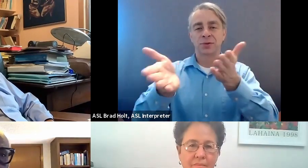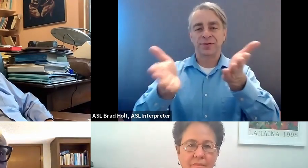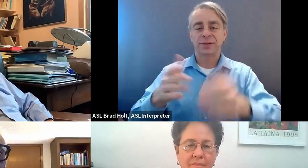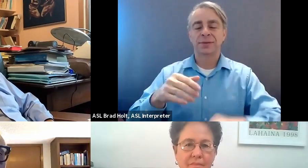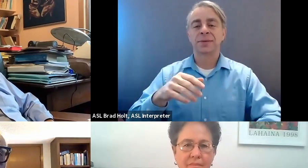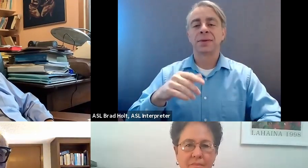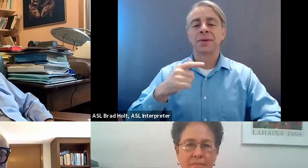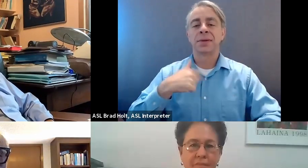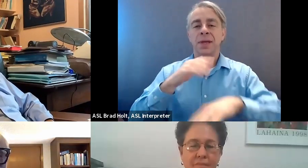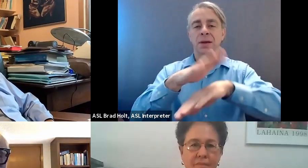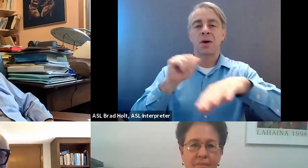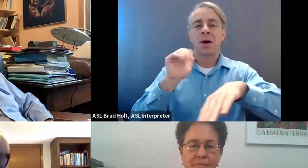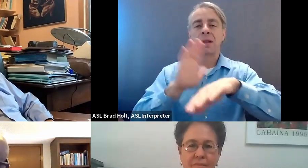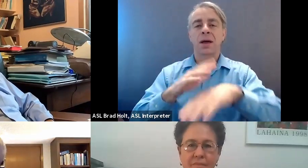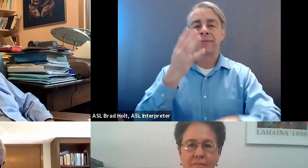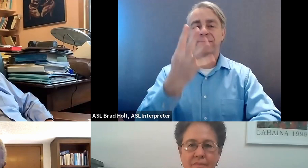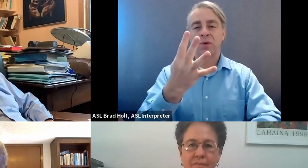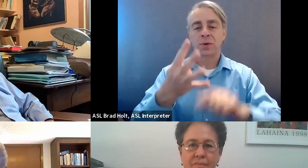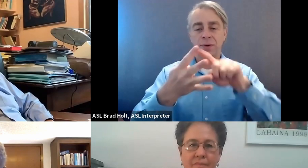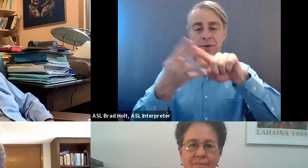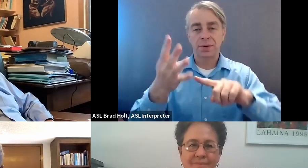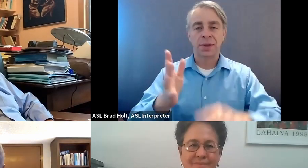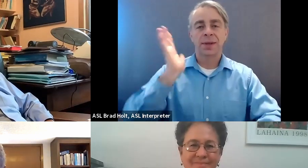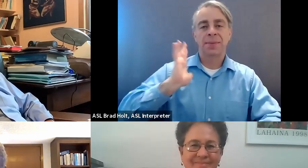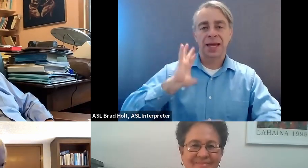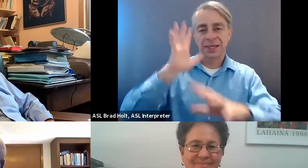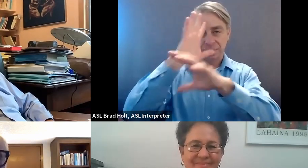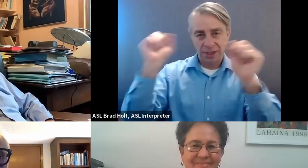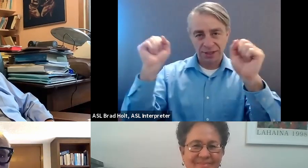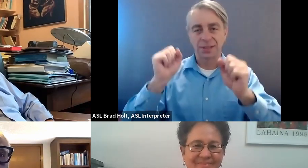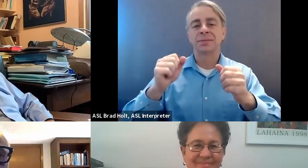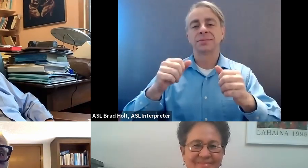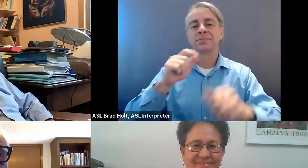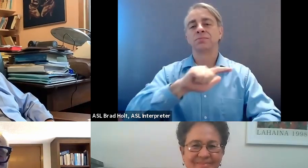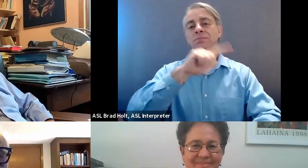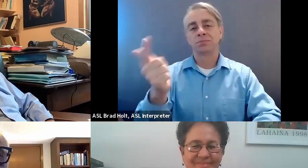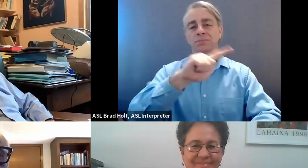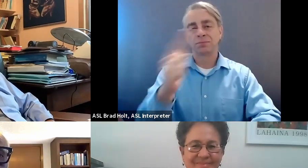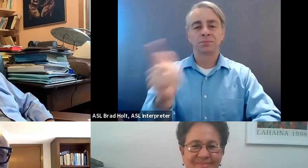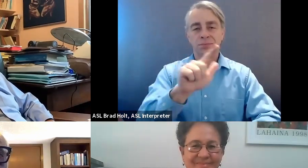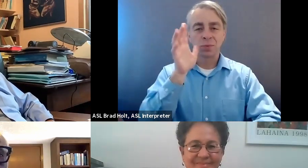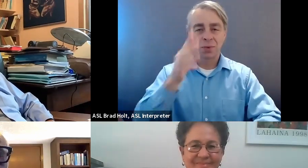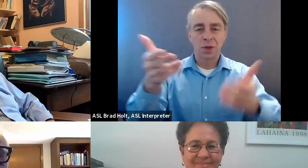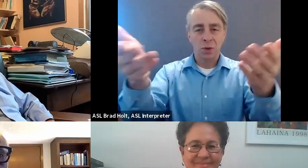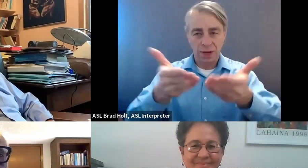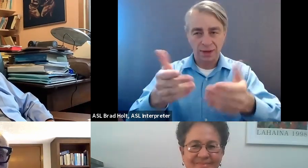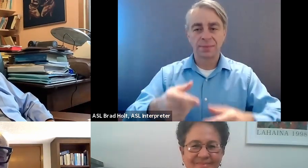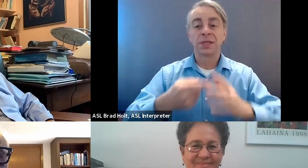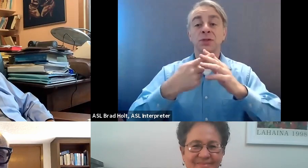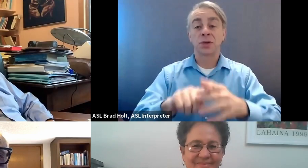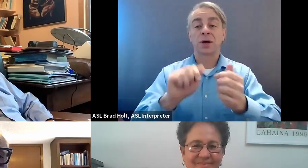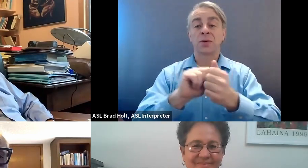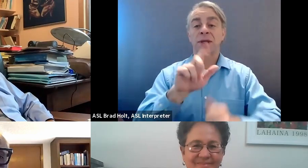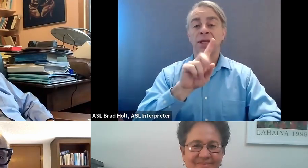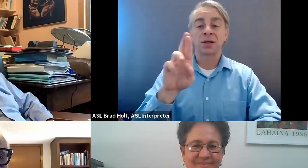calling upon four of our past presidents to welcome Dr. Gordon, starting with Dr. Linda Darling Hammond,